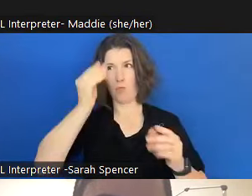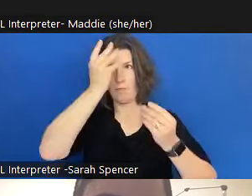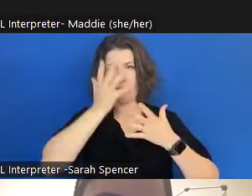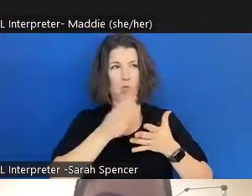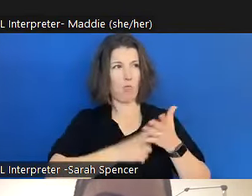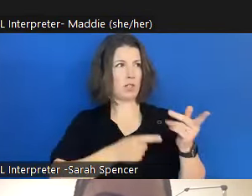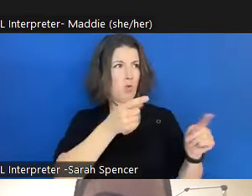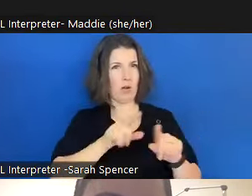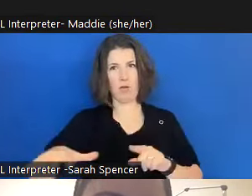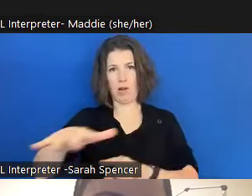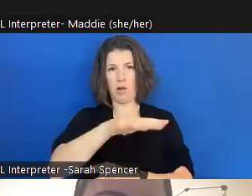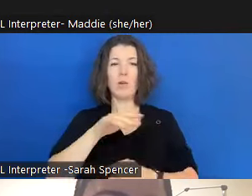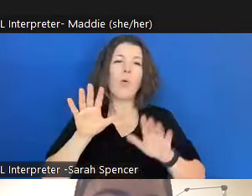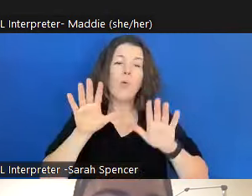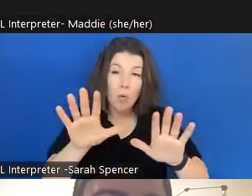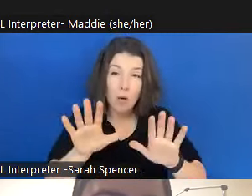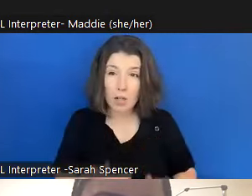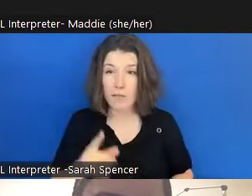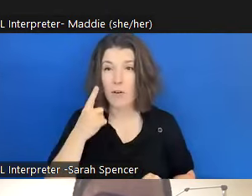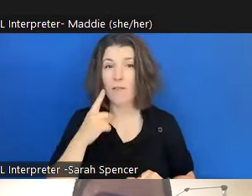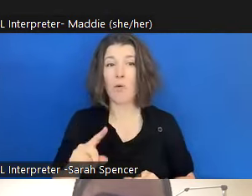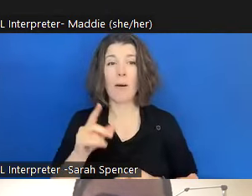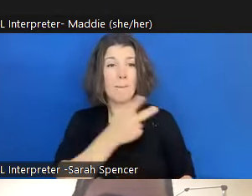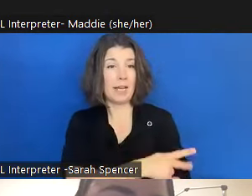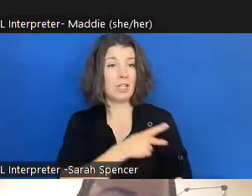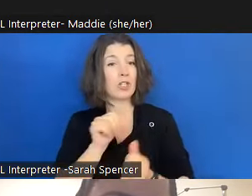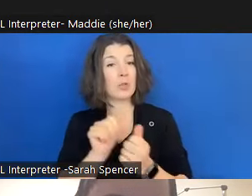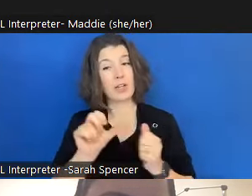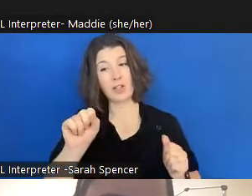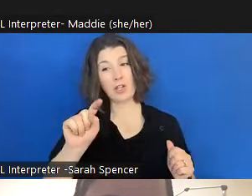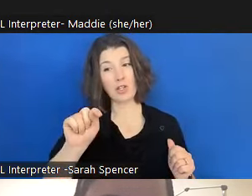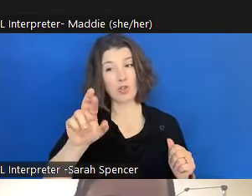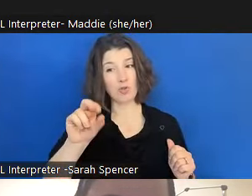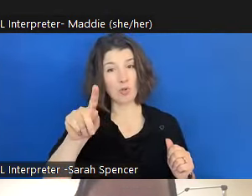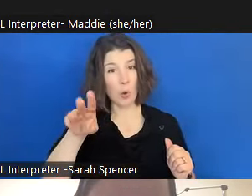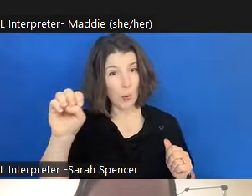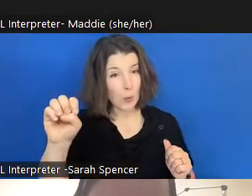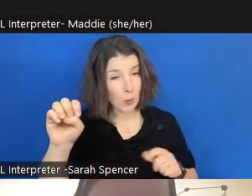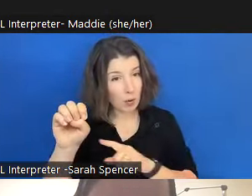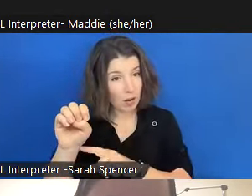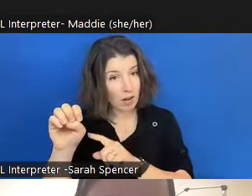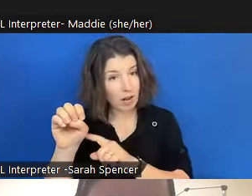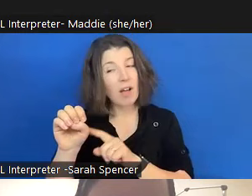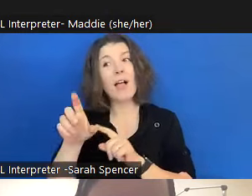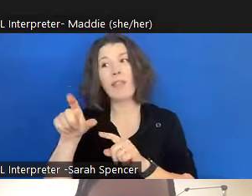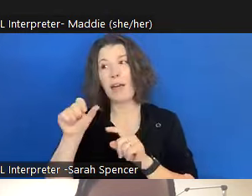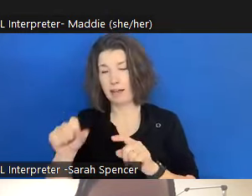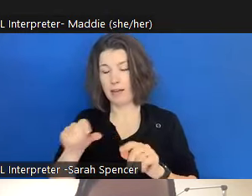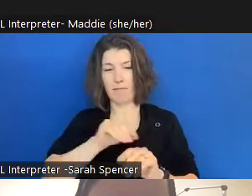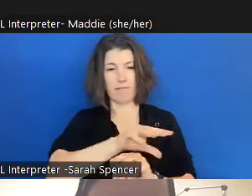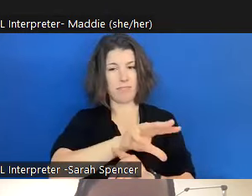wonderful for our stroke patients who have agnosia, and so they can describe what they're seeing.